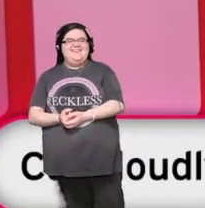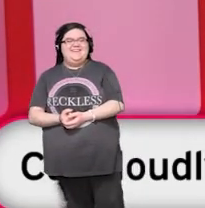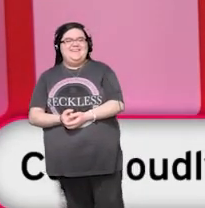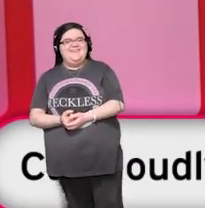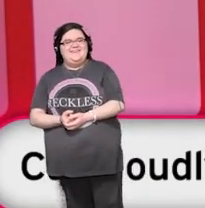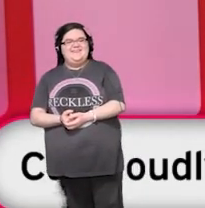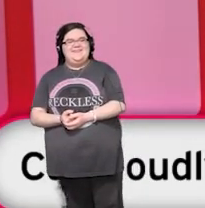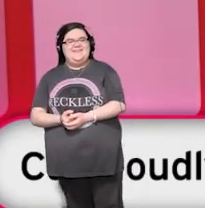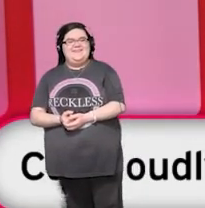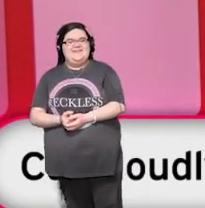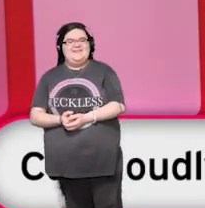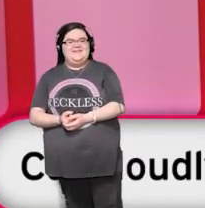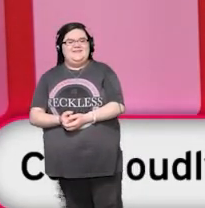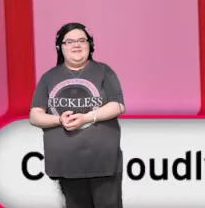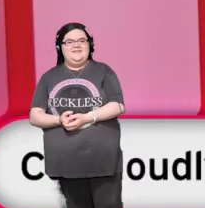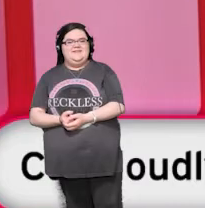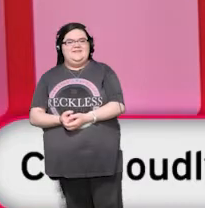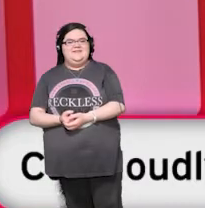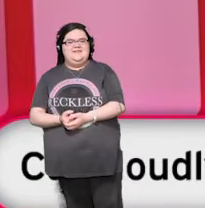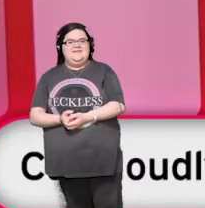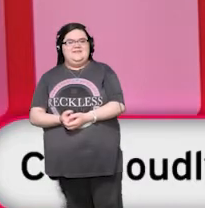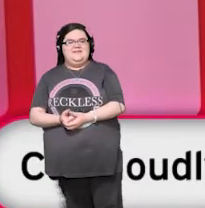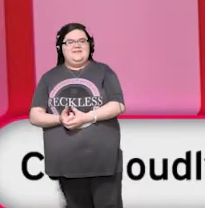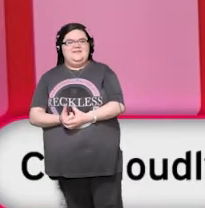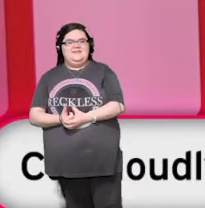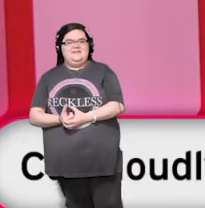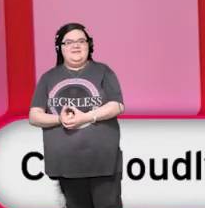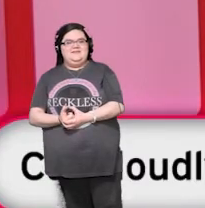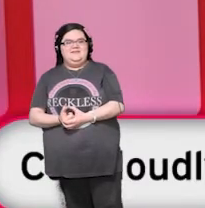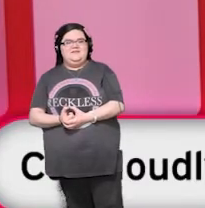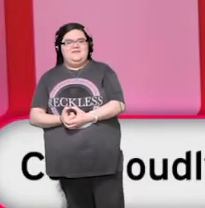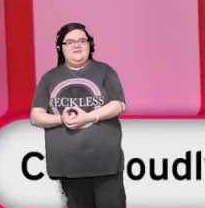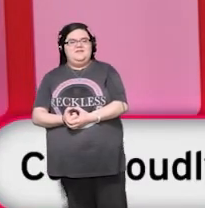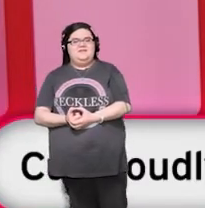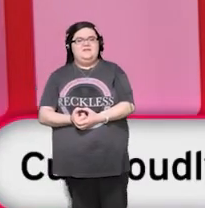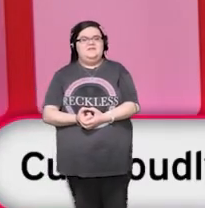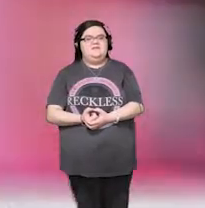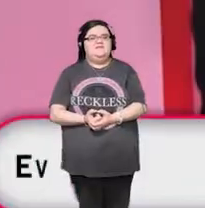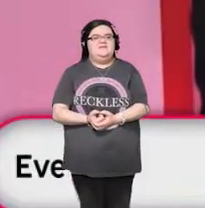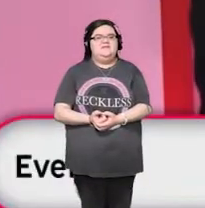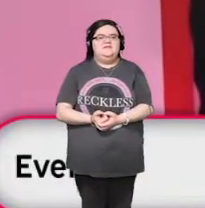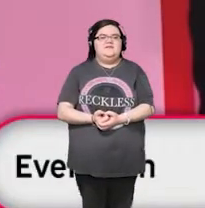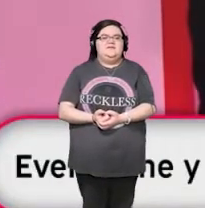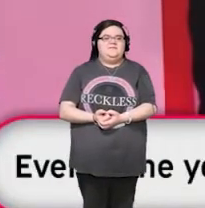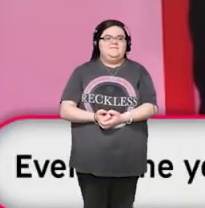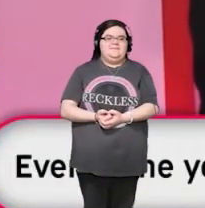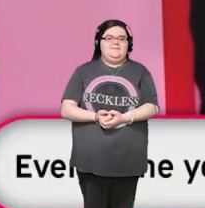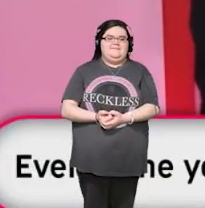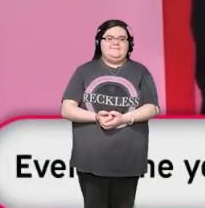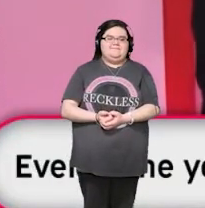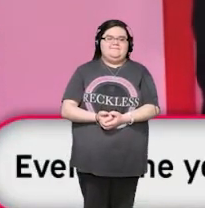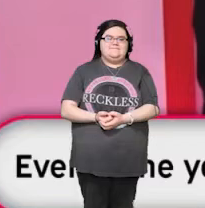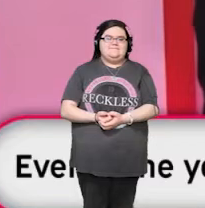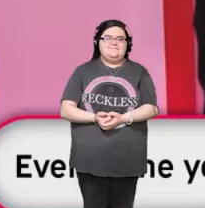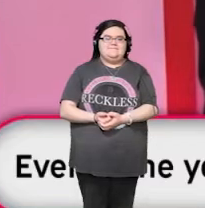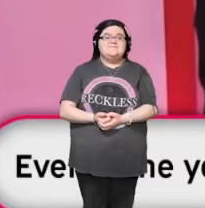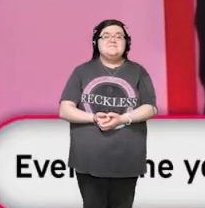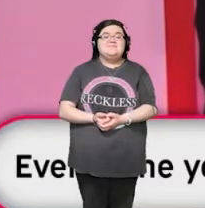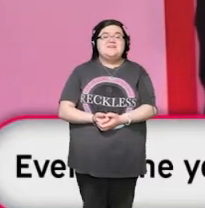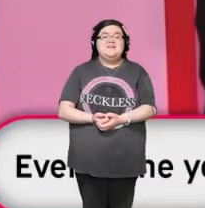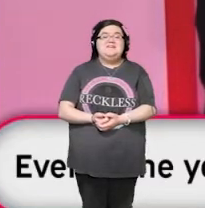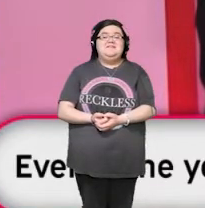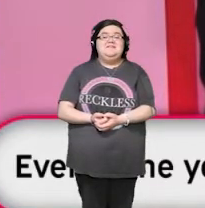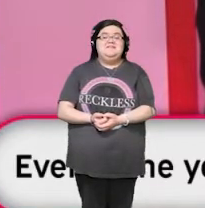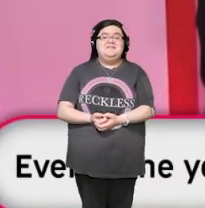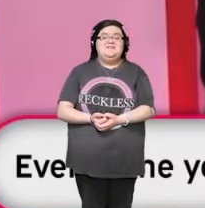would. I don't fart at all, really, think about it. You don't hold fart him in. At all. No, not much. I'm not a big farter. Every time you laugh, a dog dies. Or